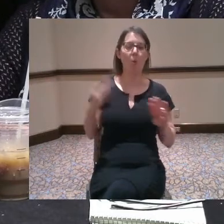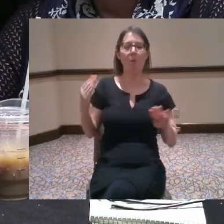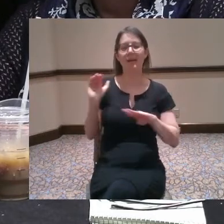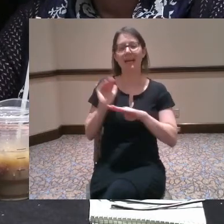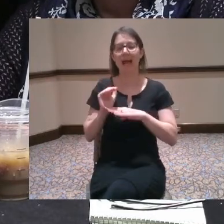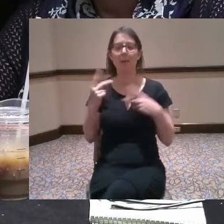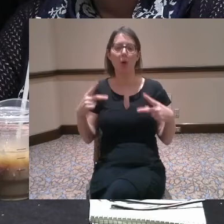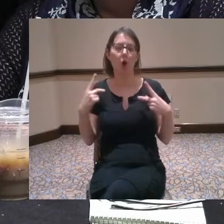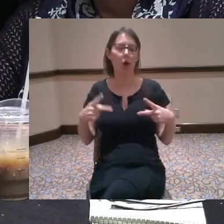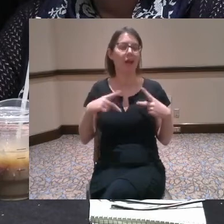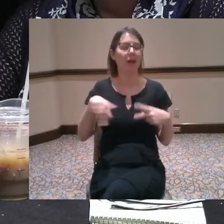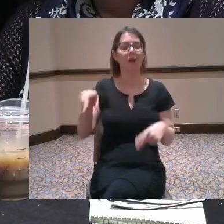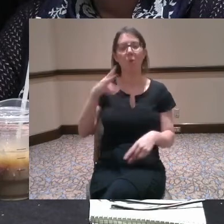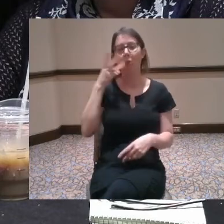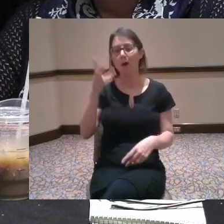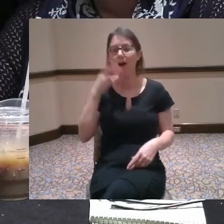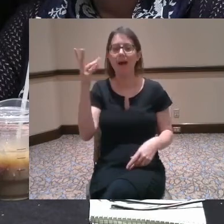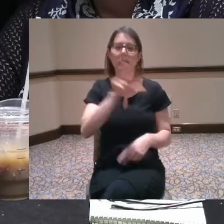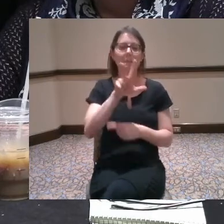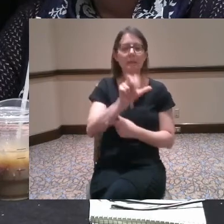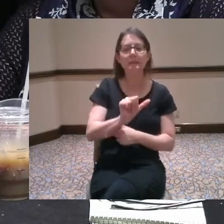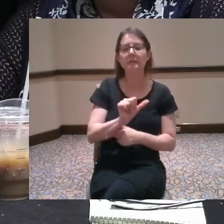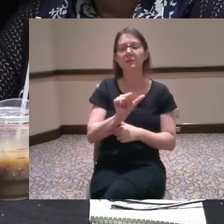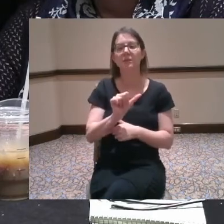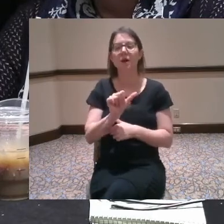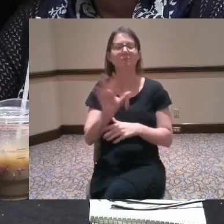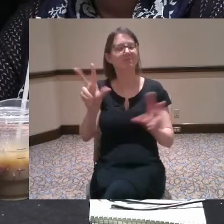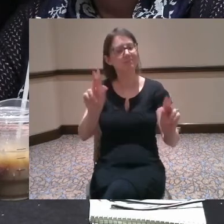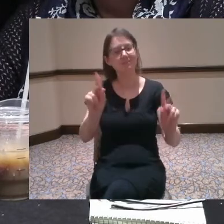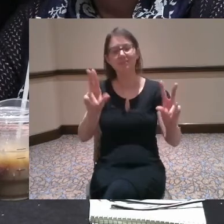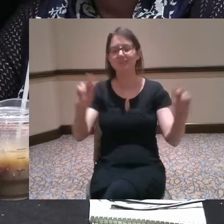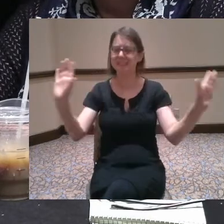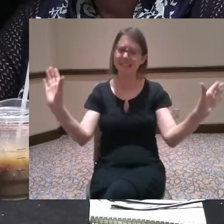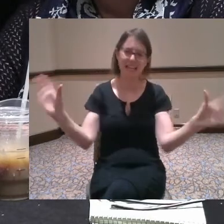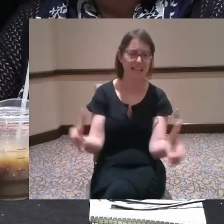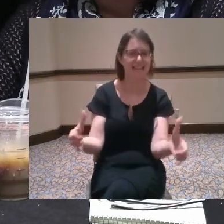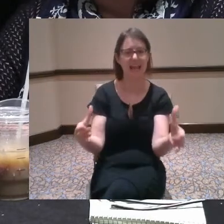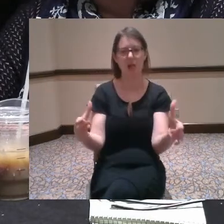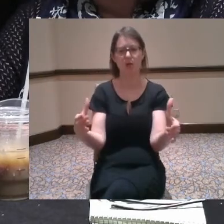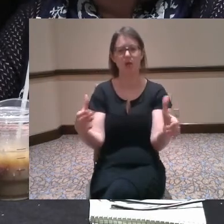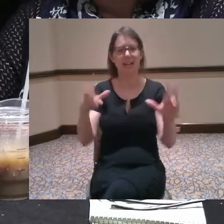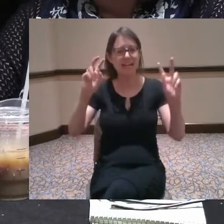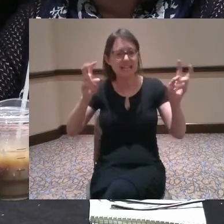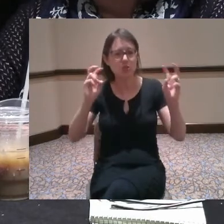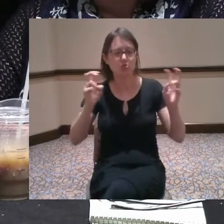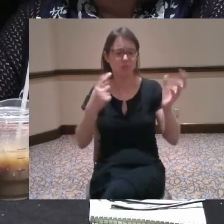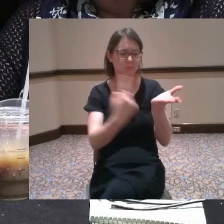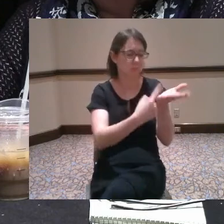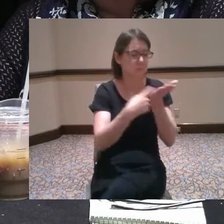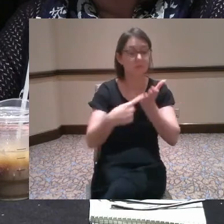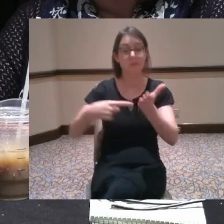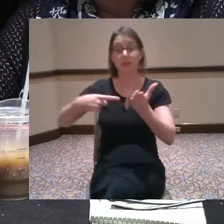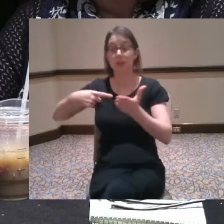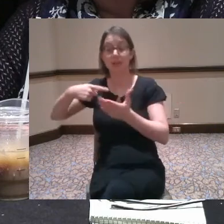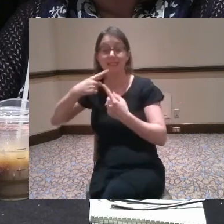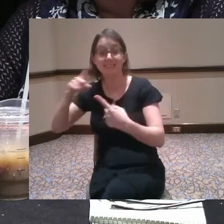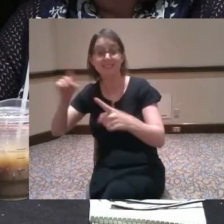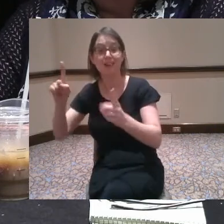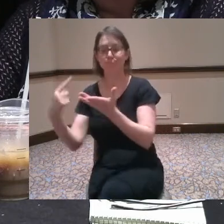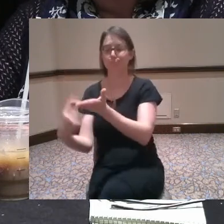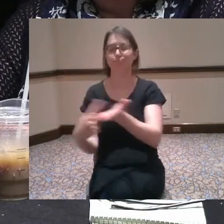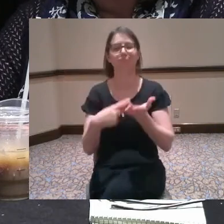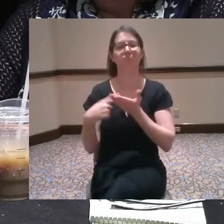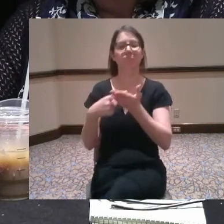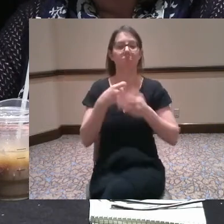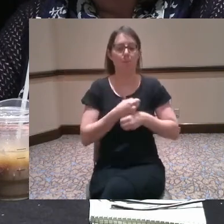and pizza, but to like really get together and to look at the issues, to look at the good, to look at the success, and to look at where